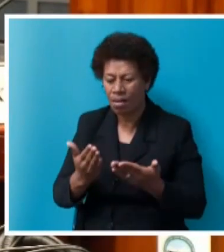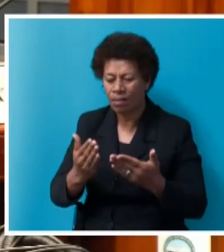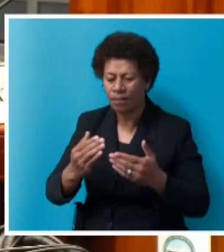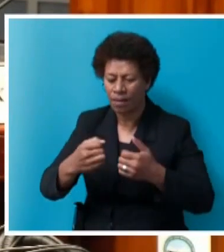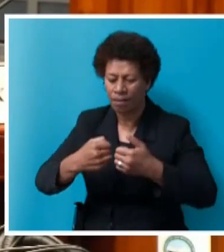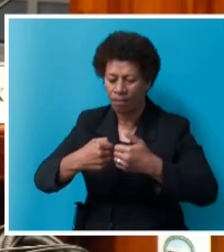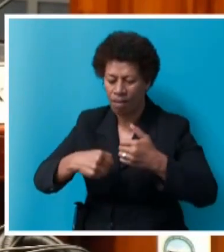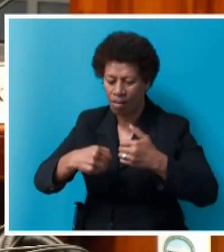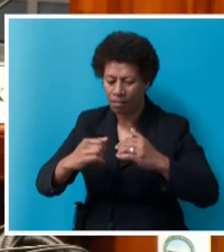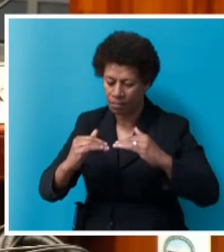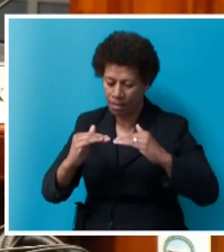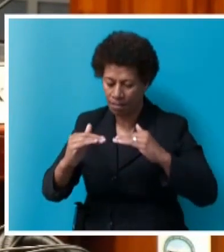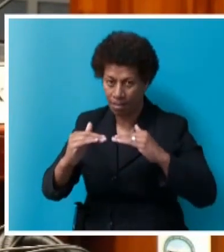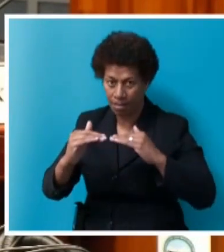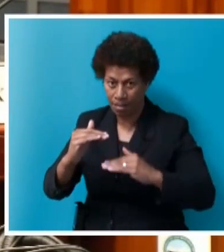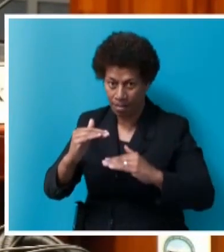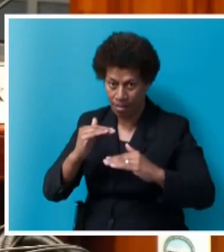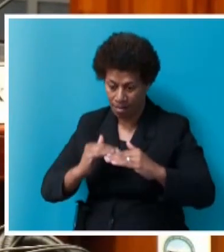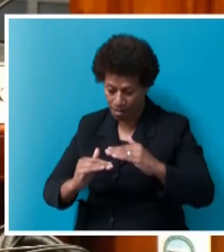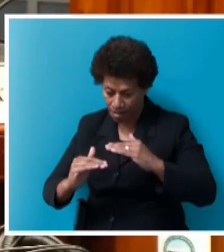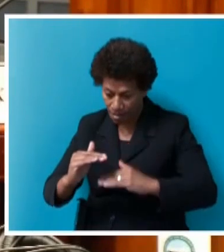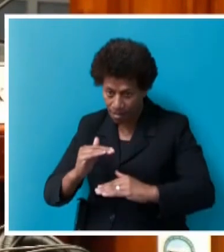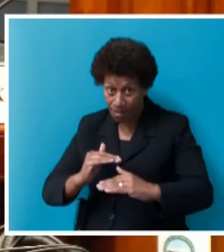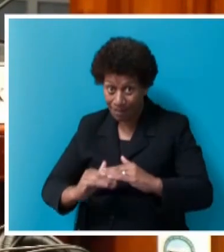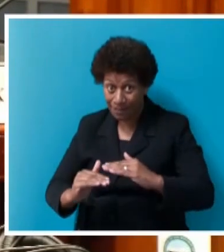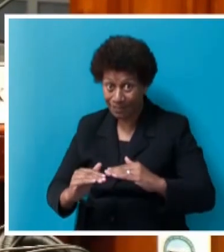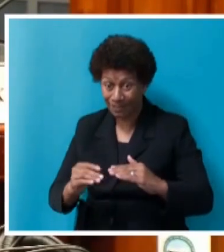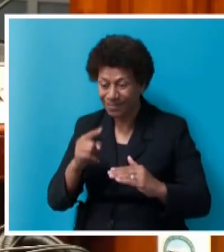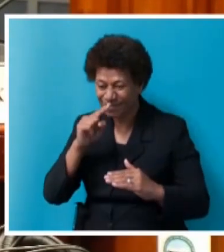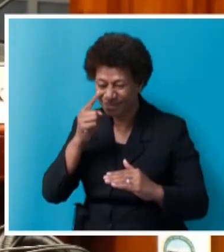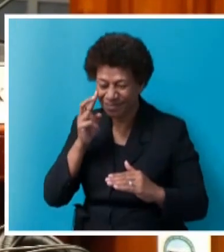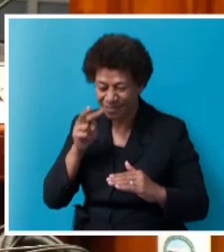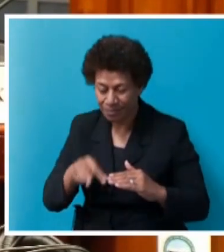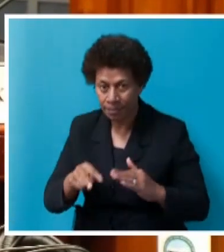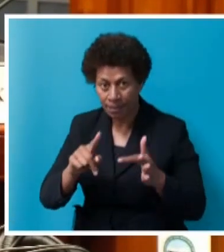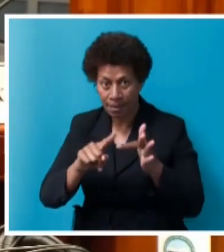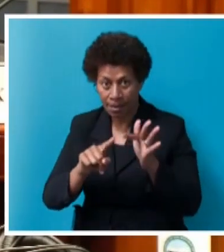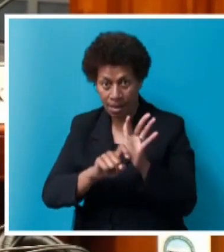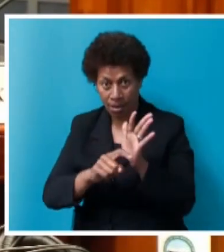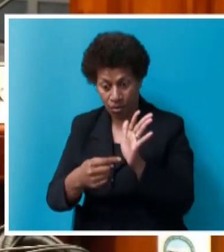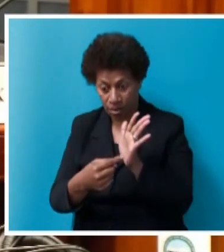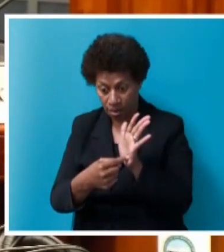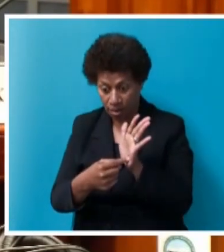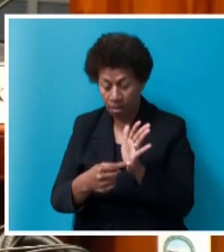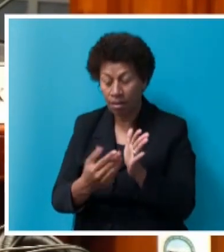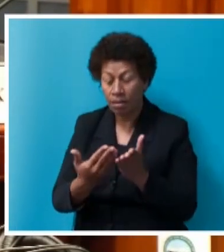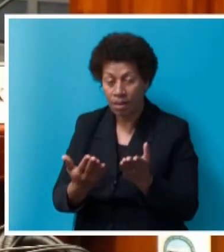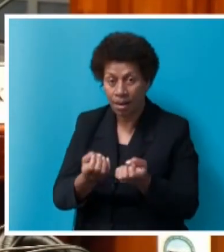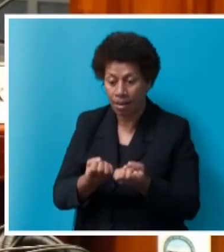and layers which are impenetrable. ERT has been instrumental